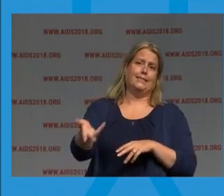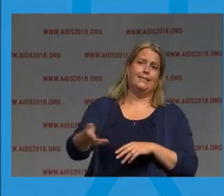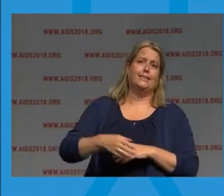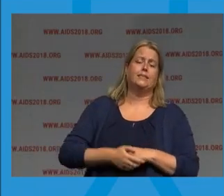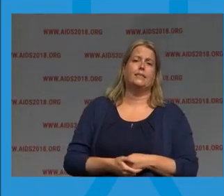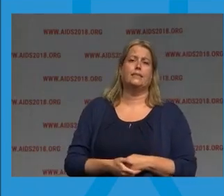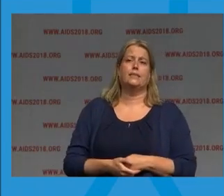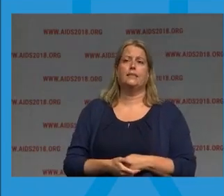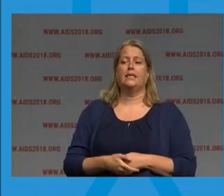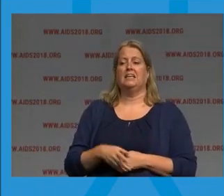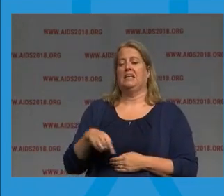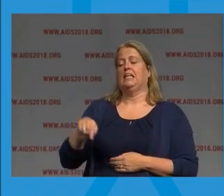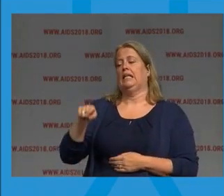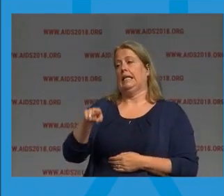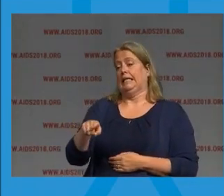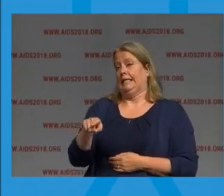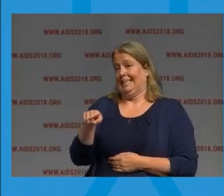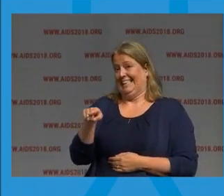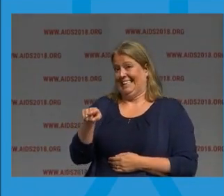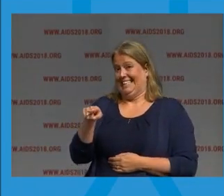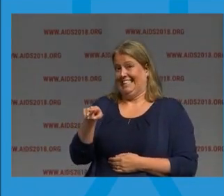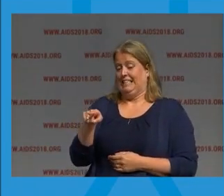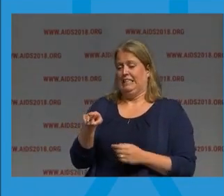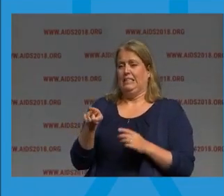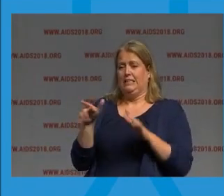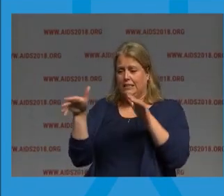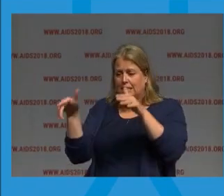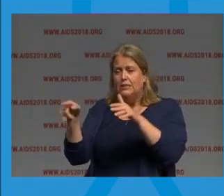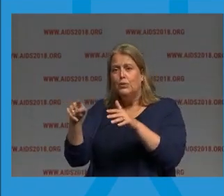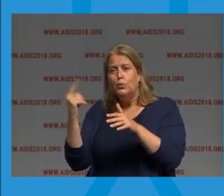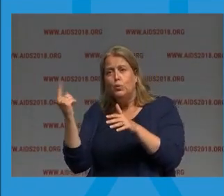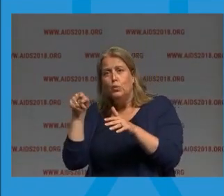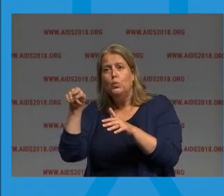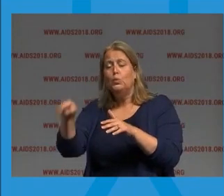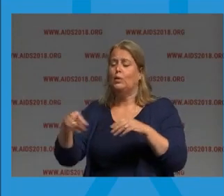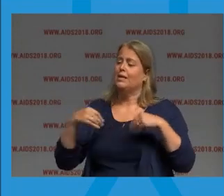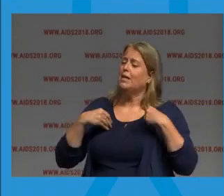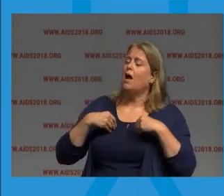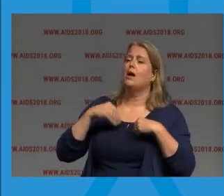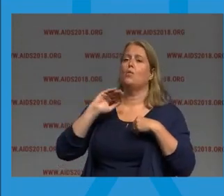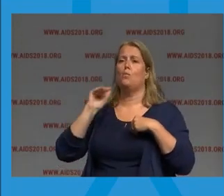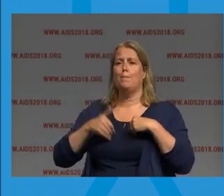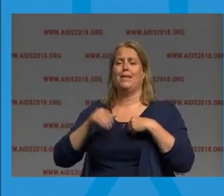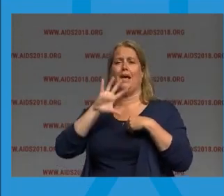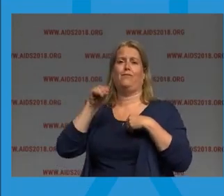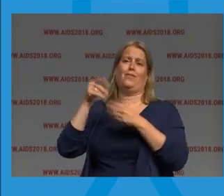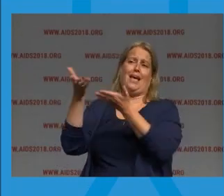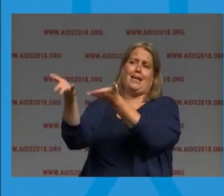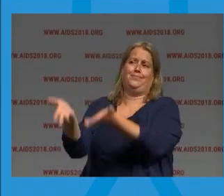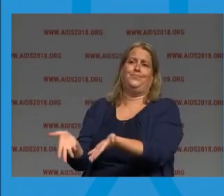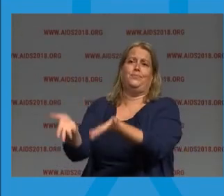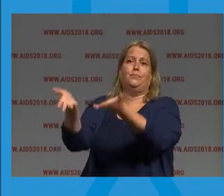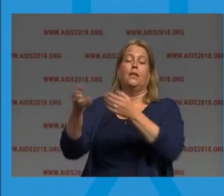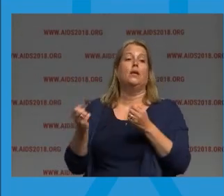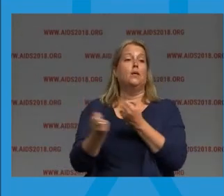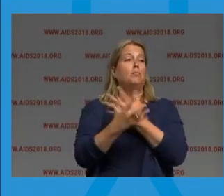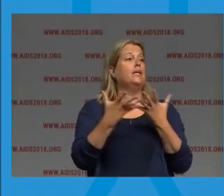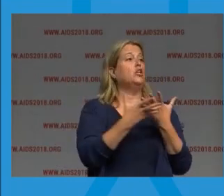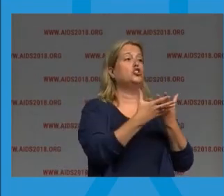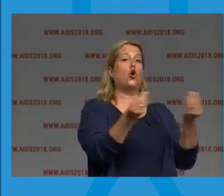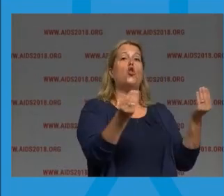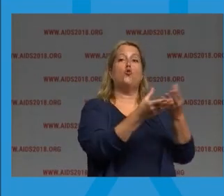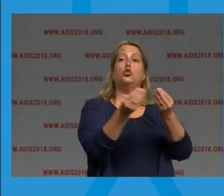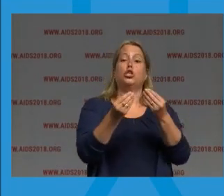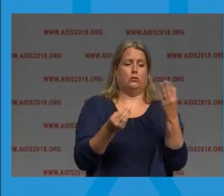especially scandalously true for young women in Africa. We actually have many of the solutions at our